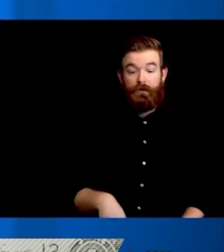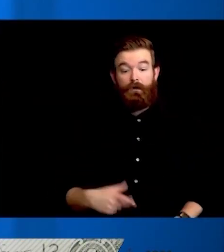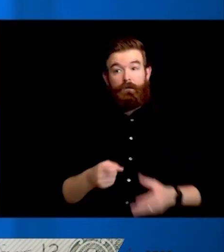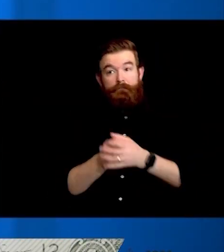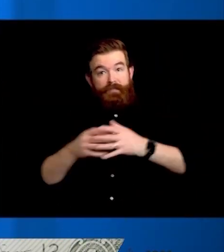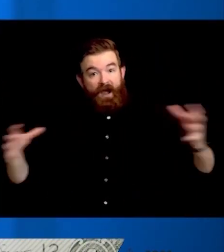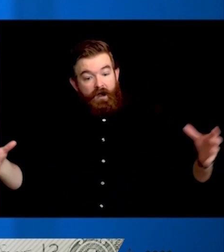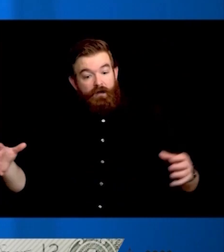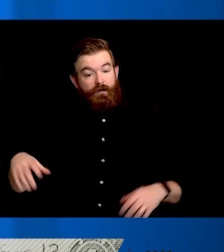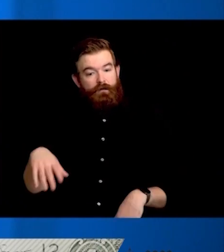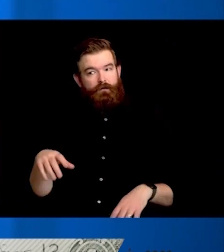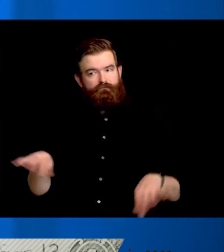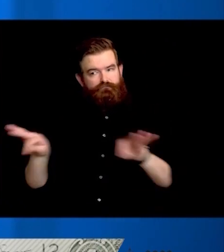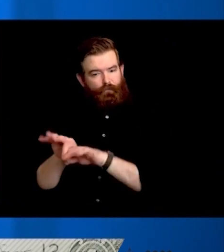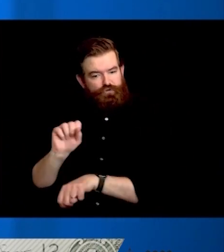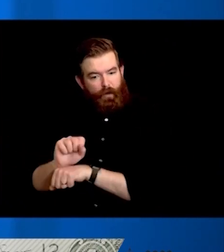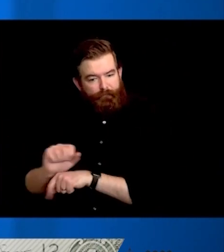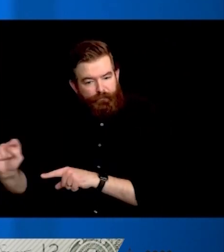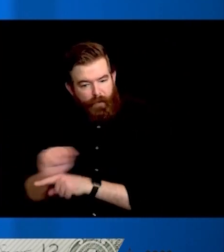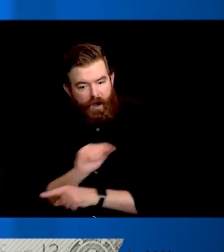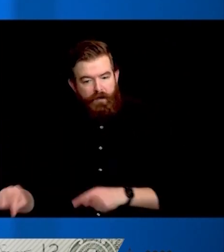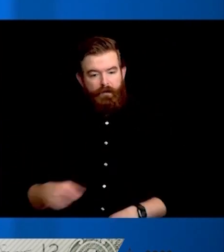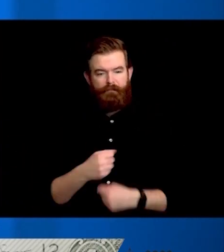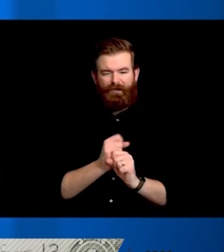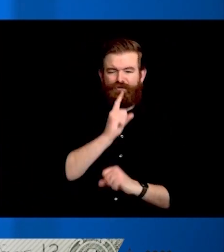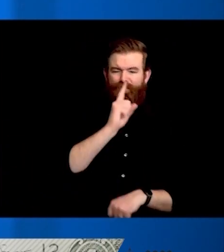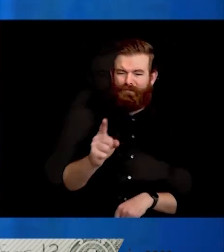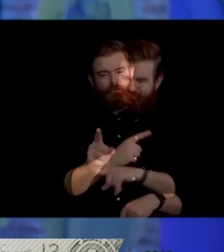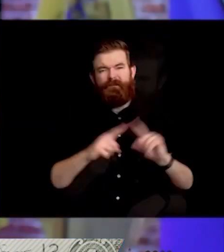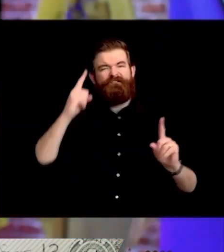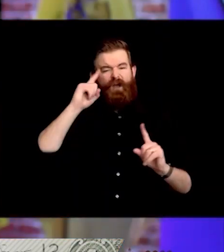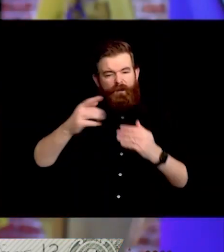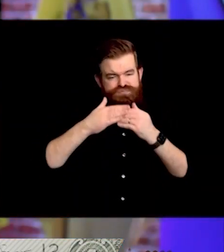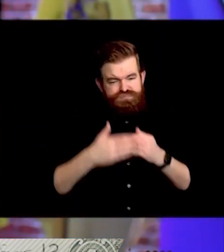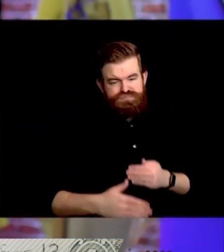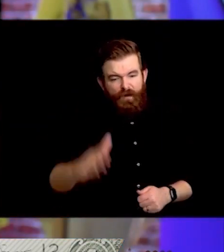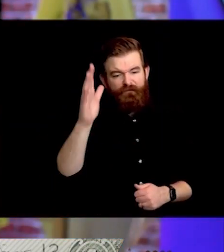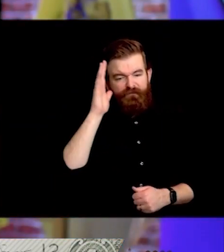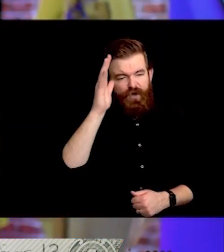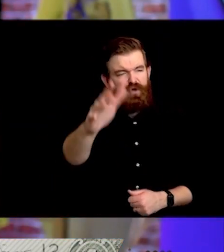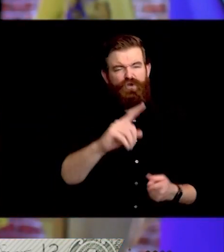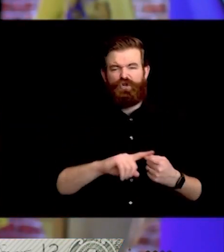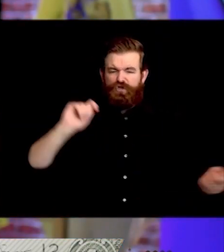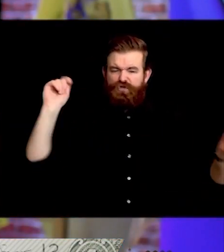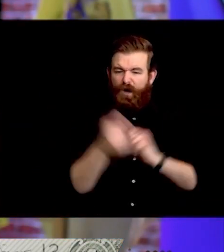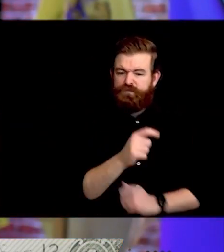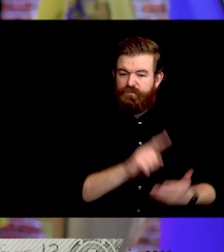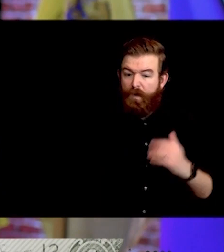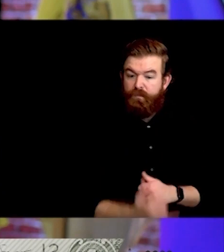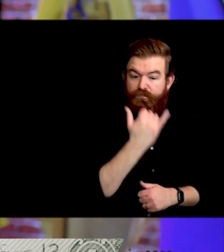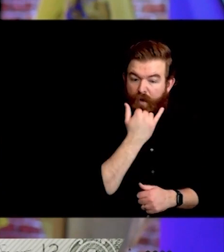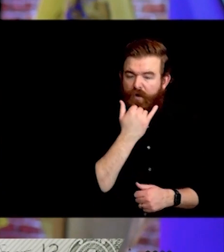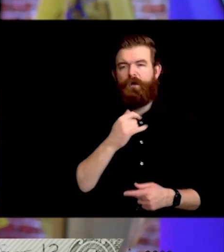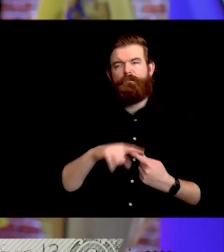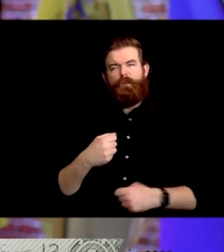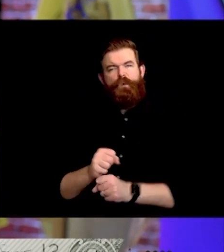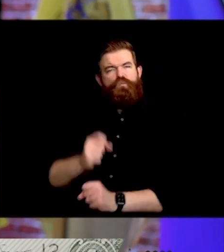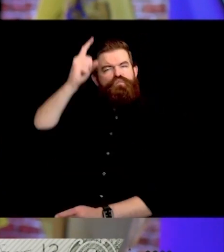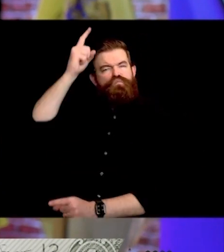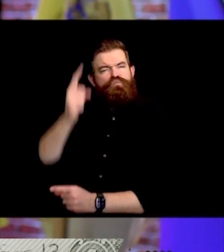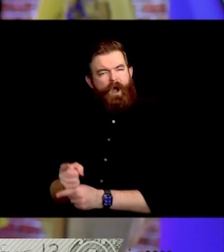his tenure, and he's always couched that as to support investments. And I think that's how we should look at what this proposal